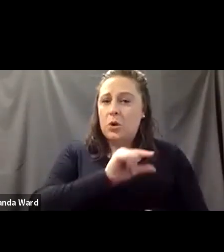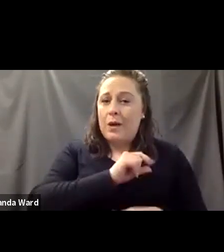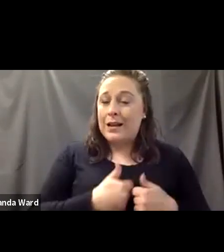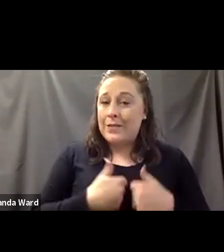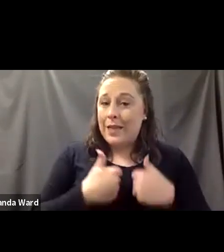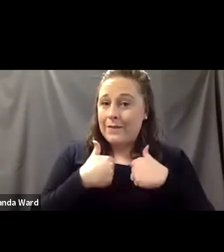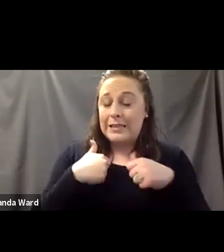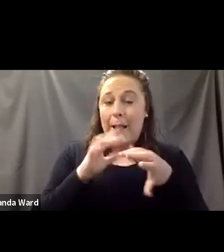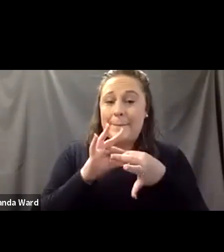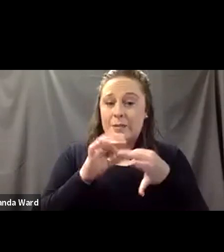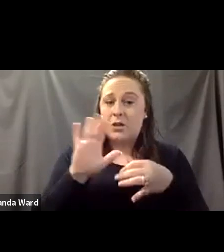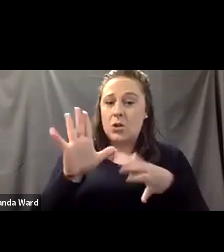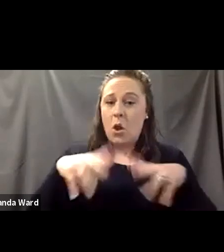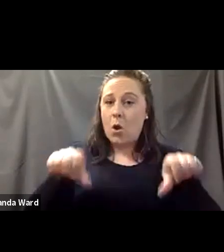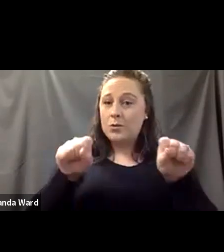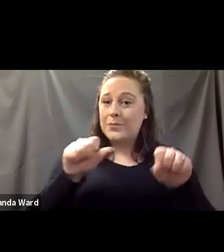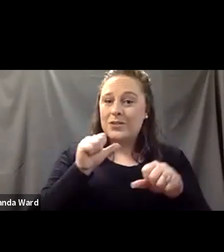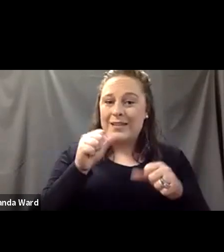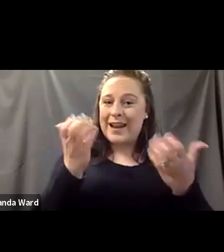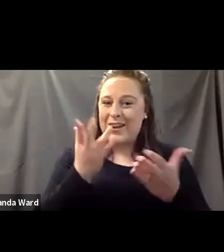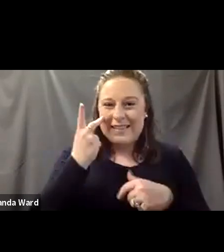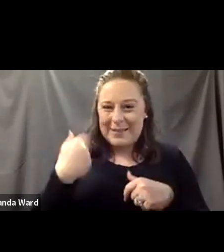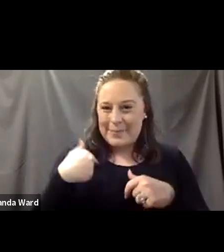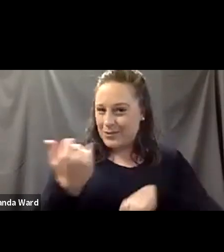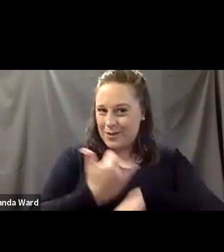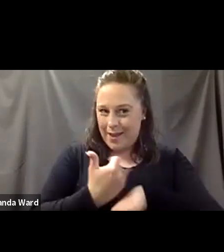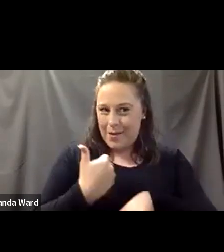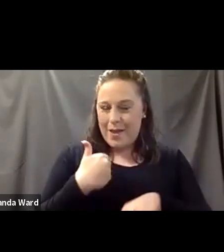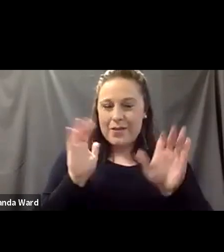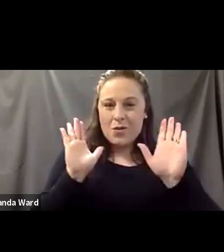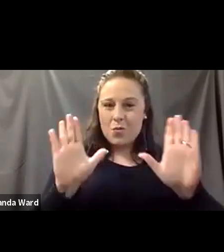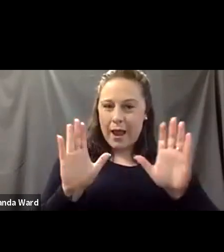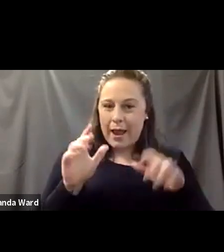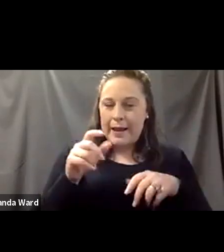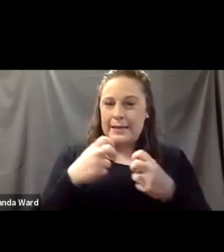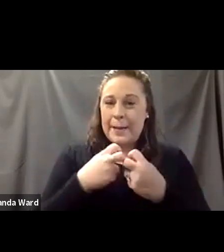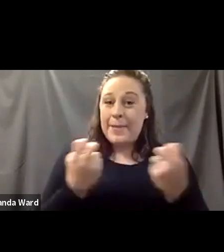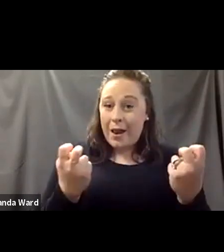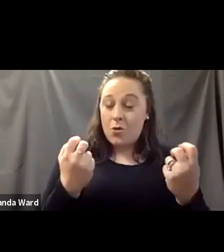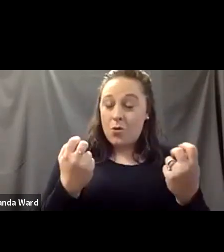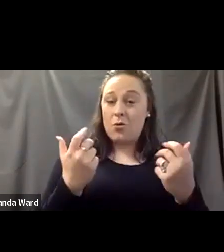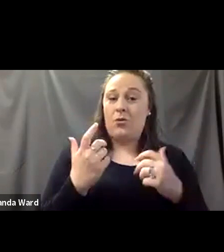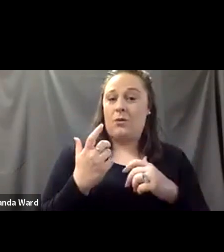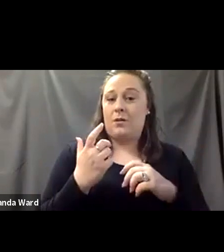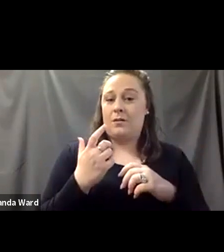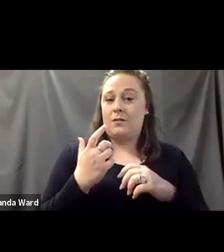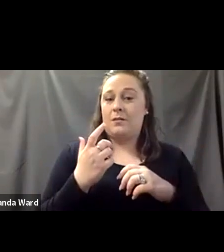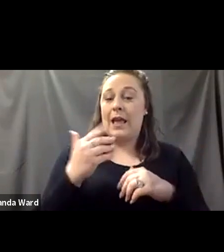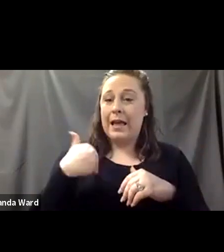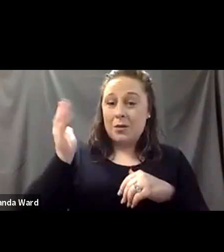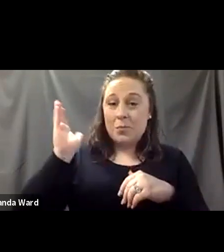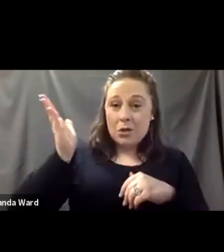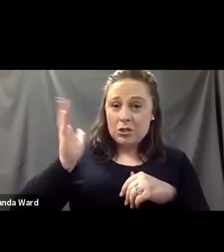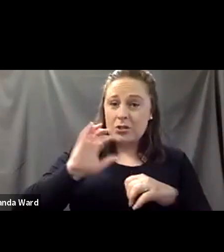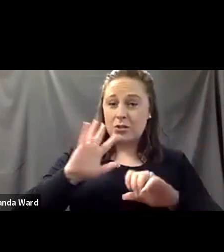Now, as I mentioned, I'll be your host, but you guys are not here to see me today. We've got a great panel ahead of us today that has some presentations to